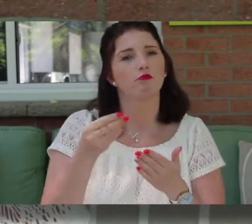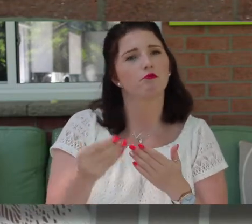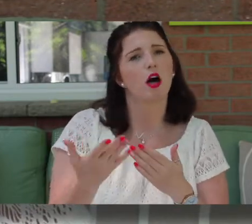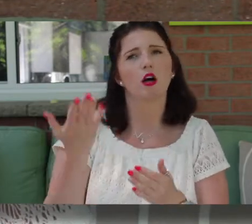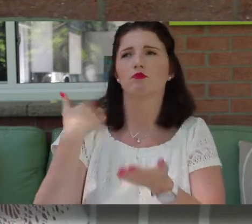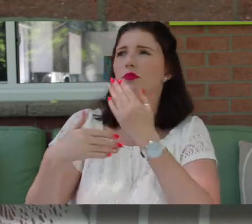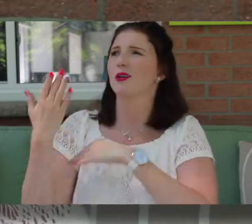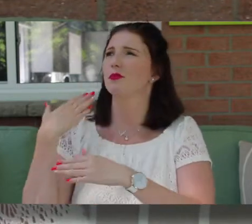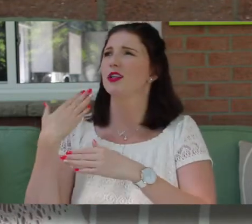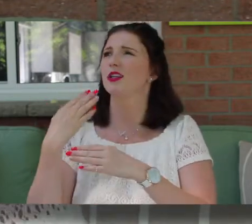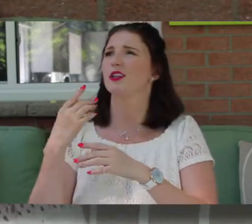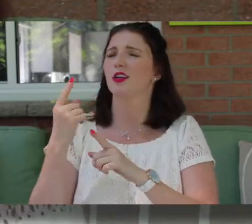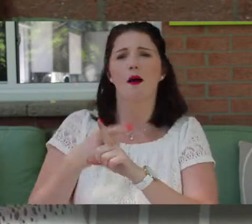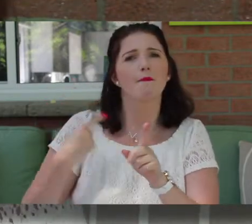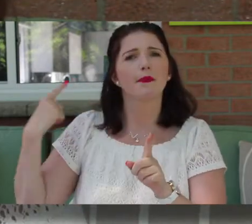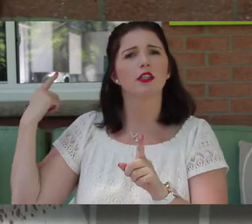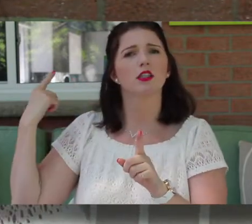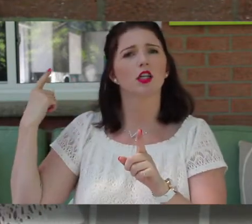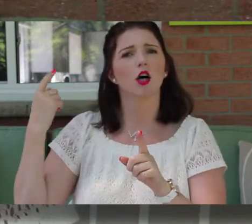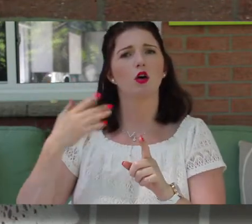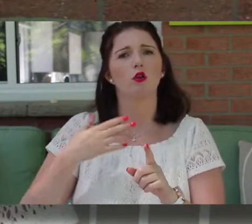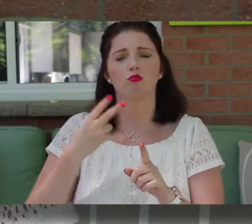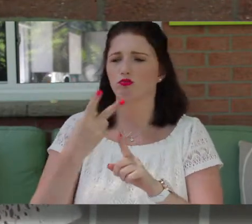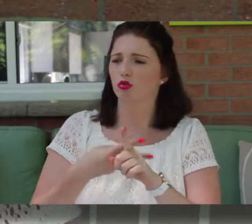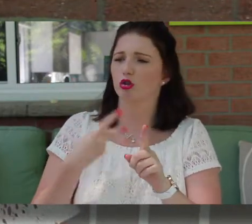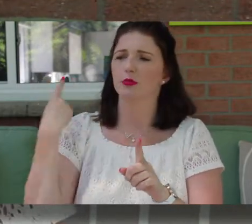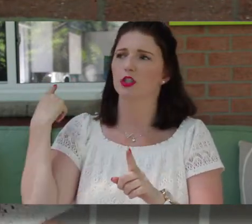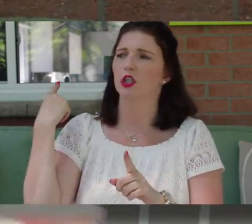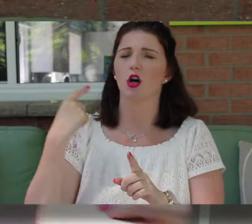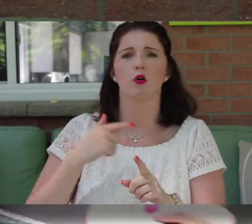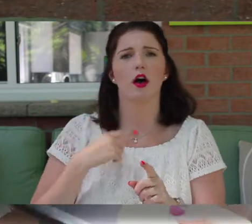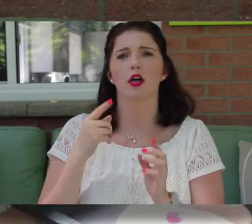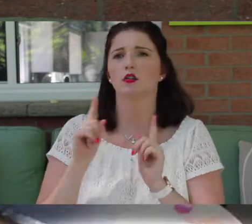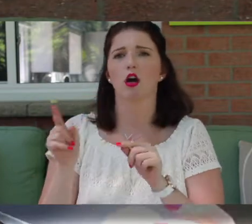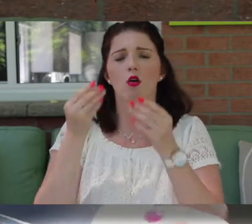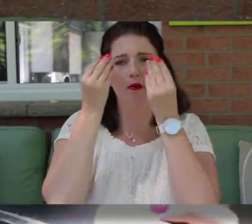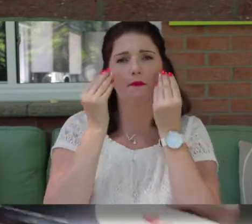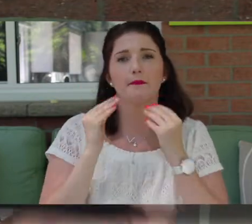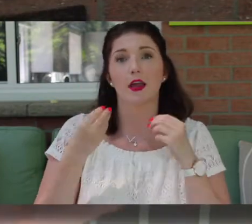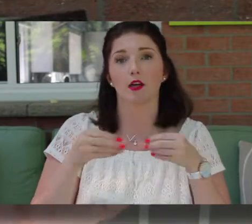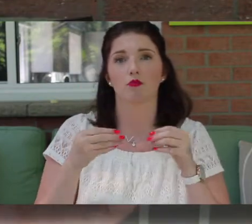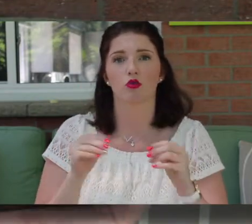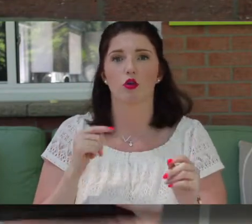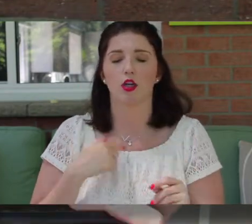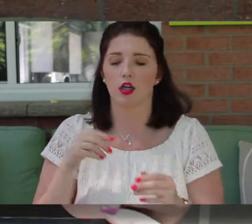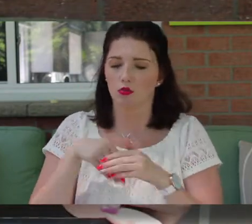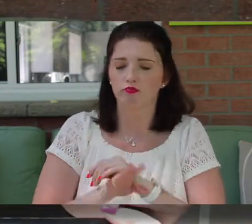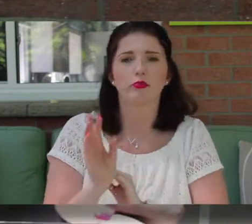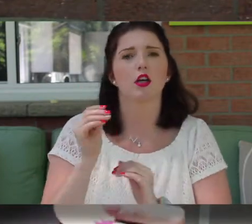maybe like 16 different shades, but I've been loving all of these. I actually bought this one, I